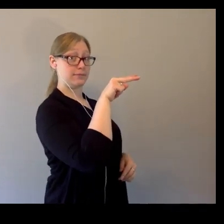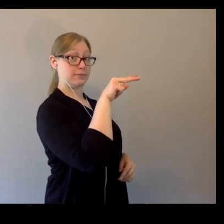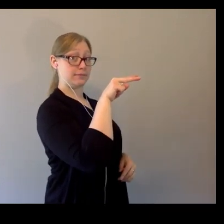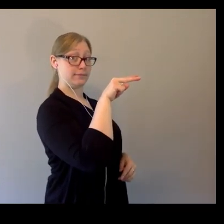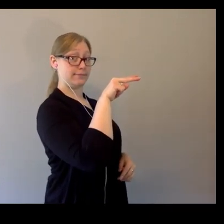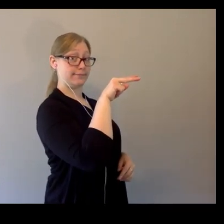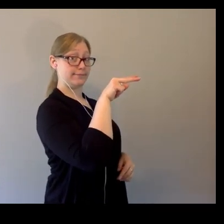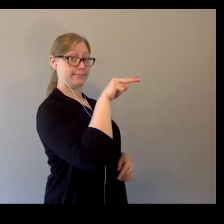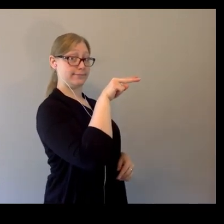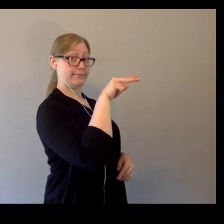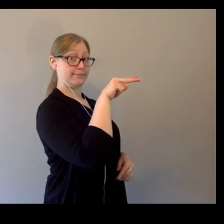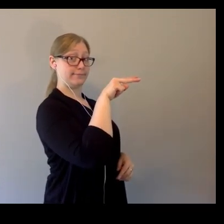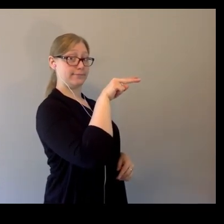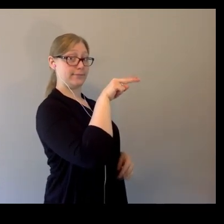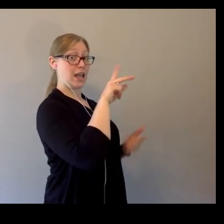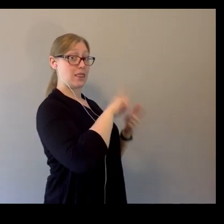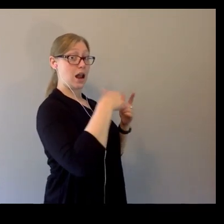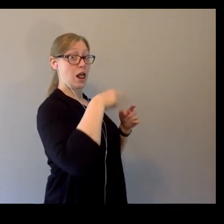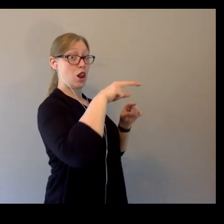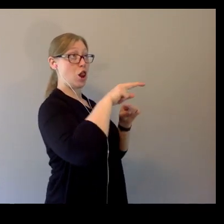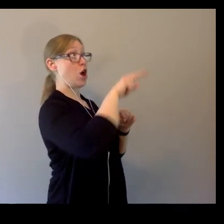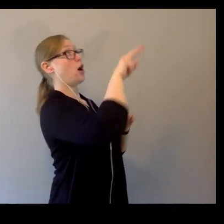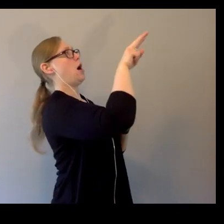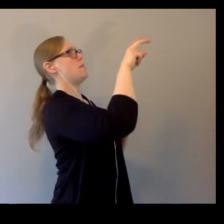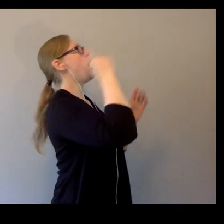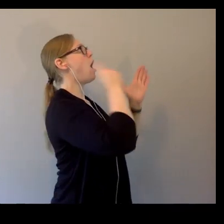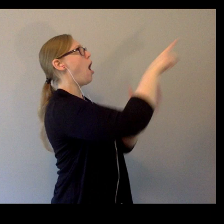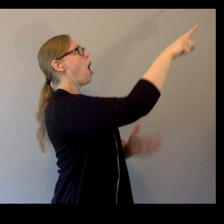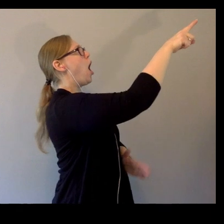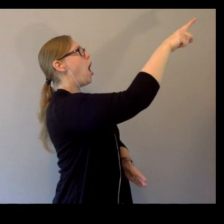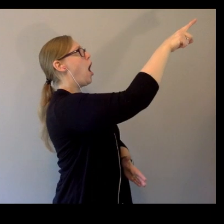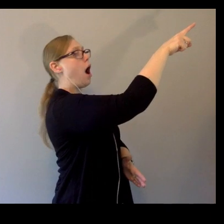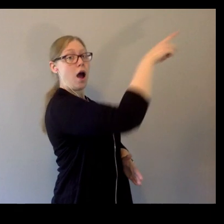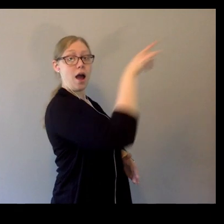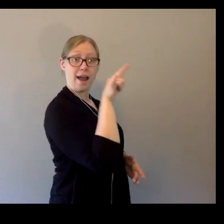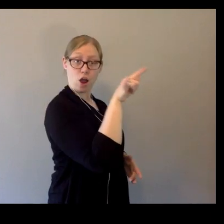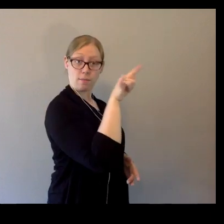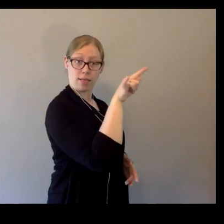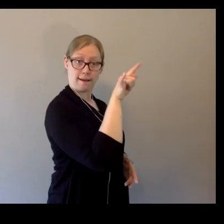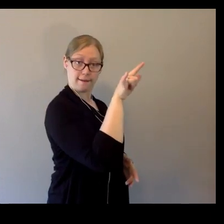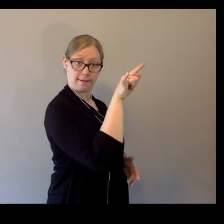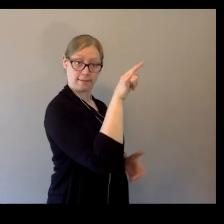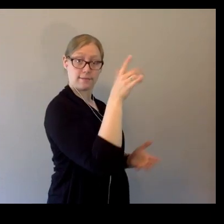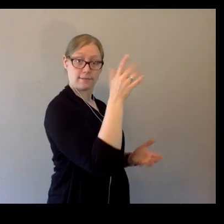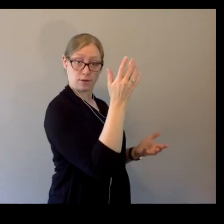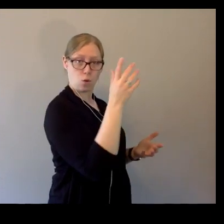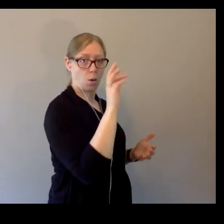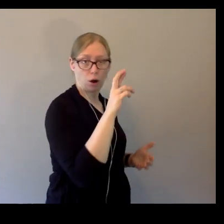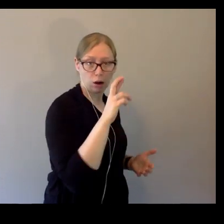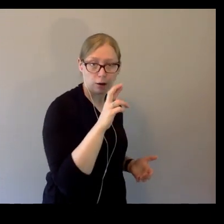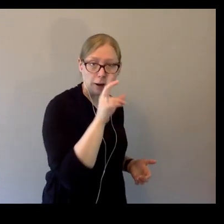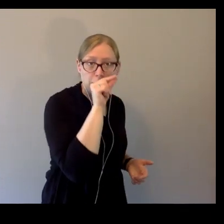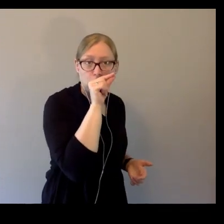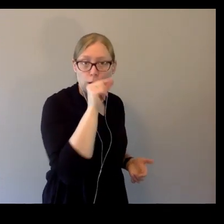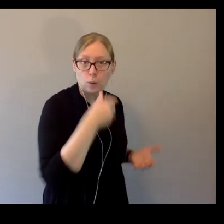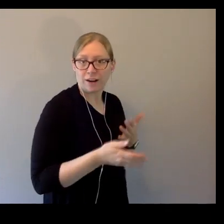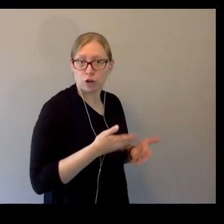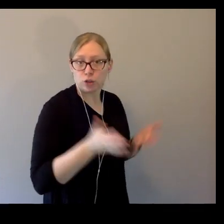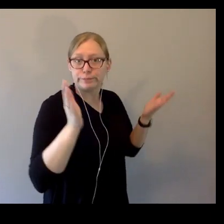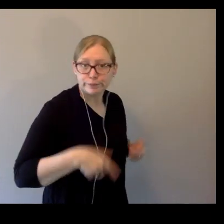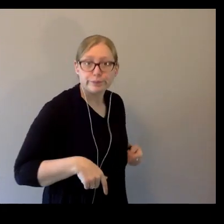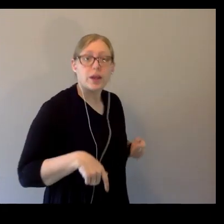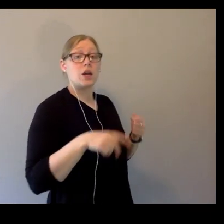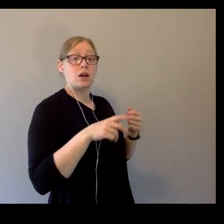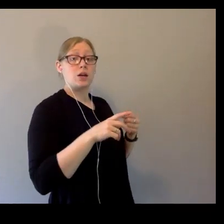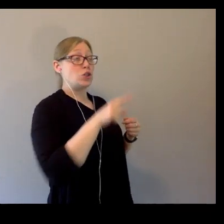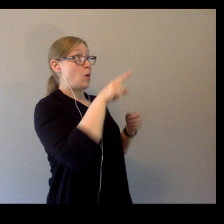ahead. And then I look up and I see an airplane up here. So here's or a bird or something. And so this would be my